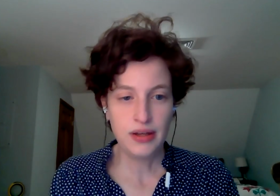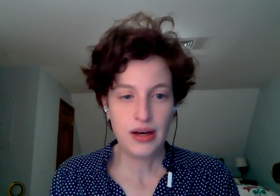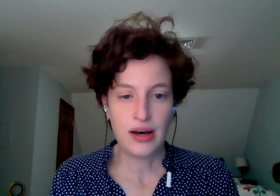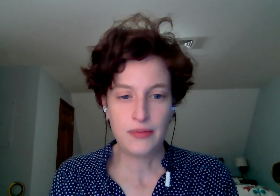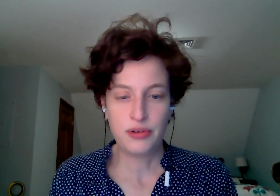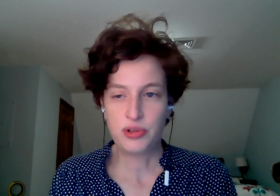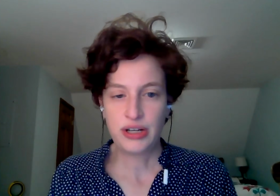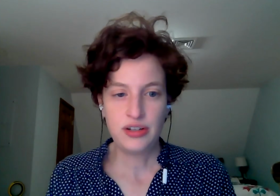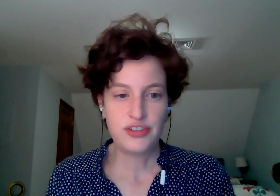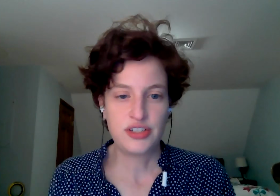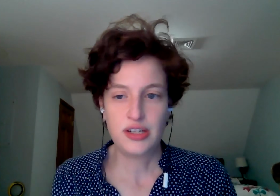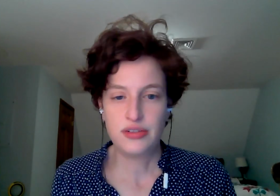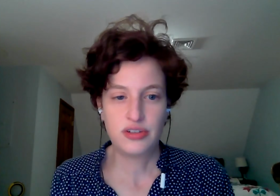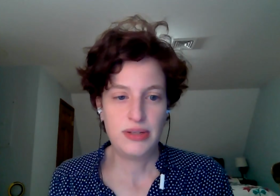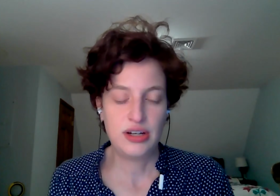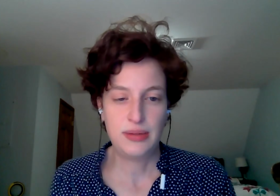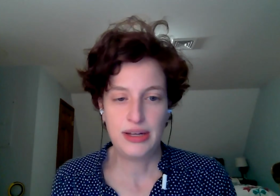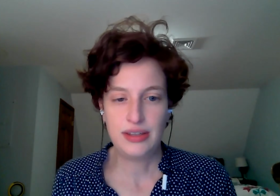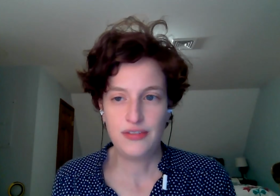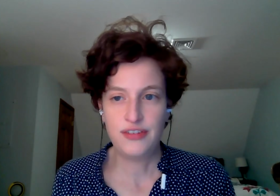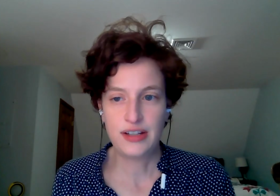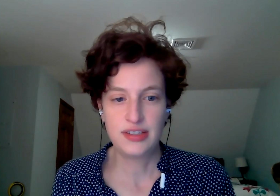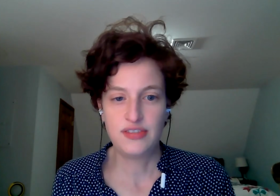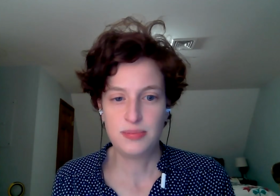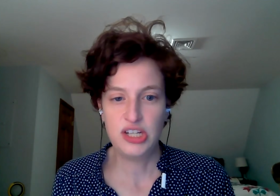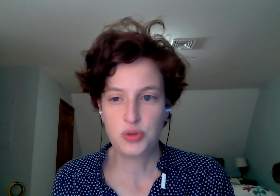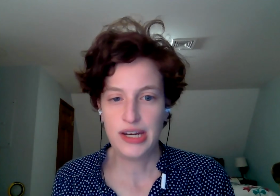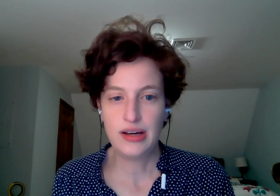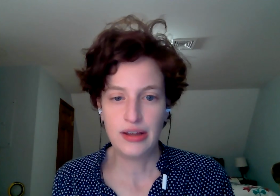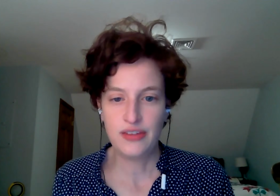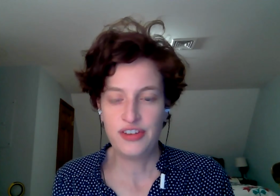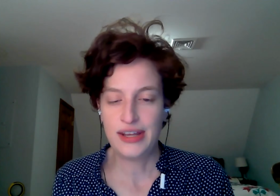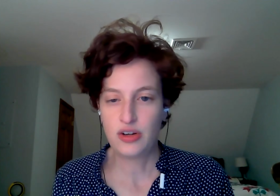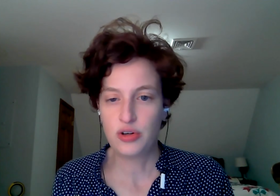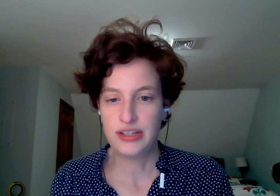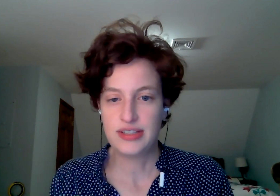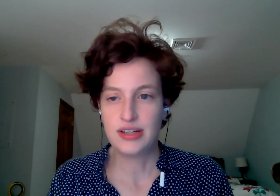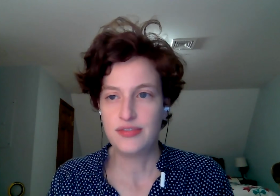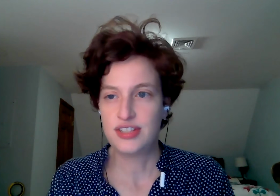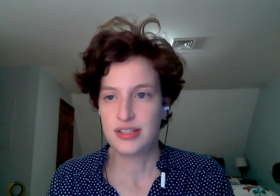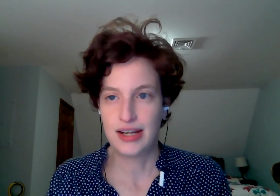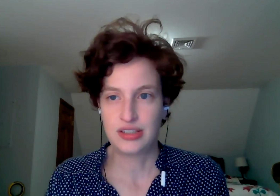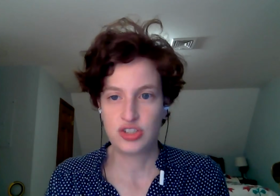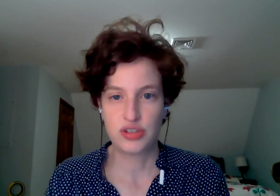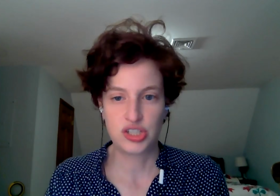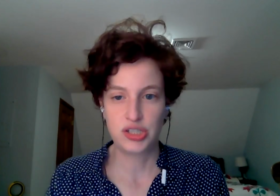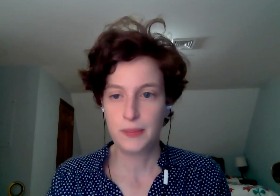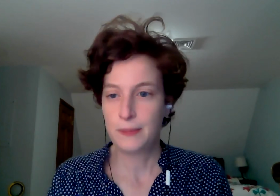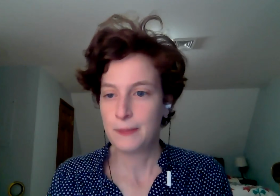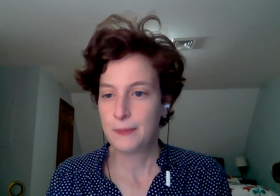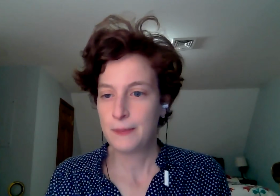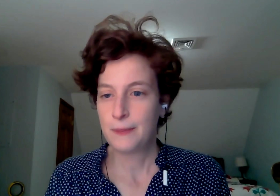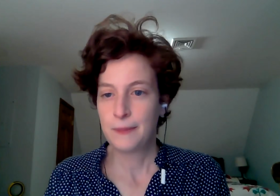Kim from Cornell University, who's going to be talking about the effects of speech rate on the phonetic correlates of syntactic